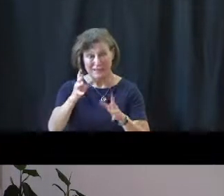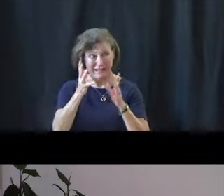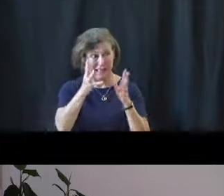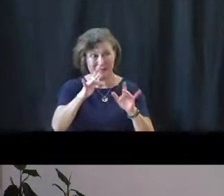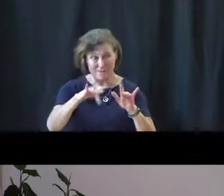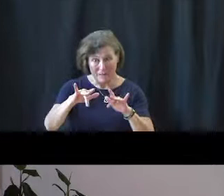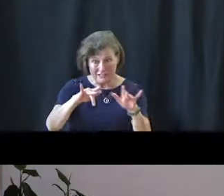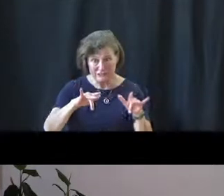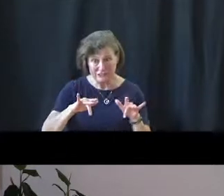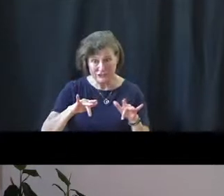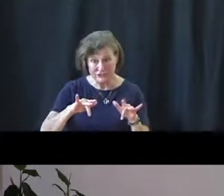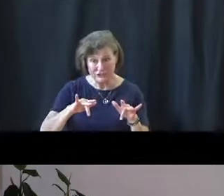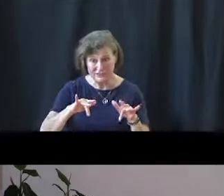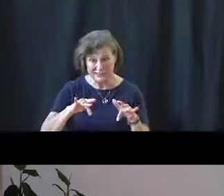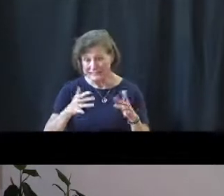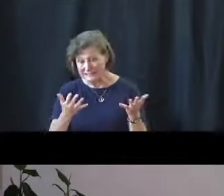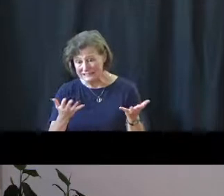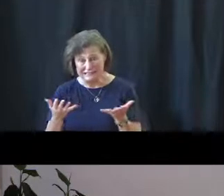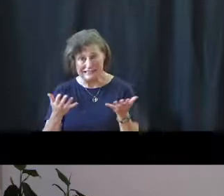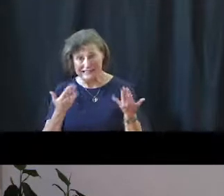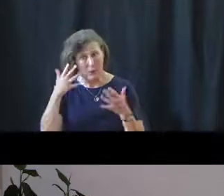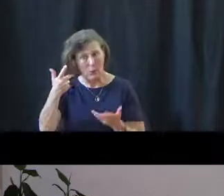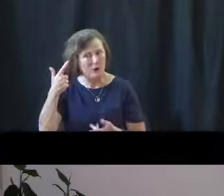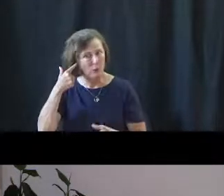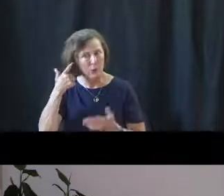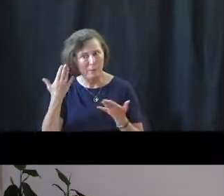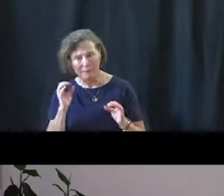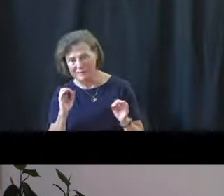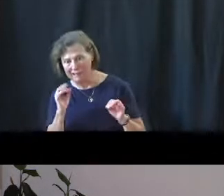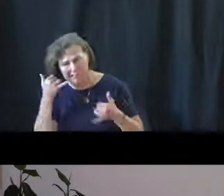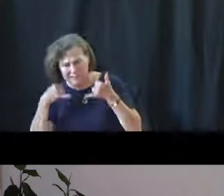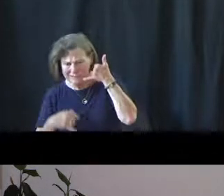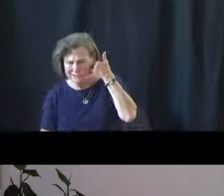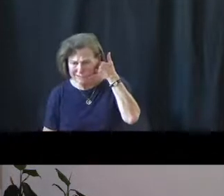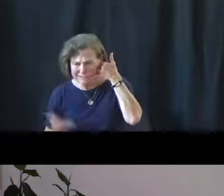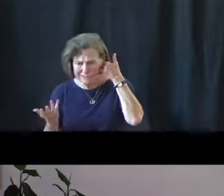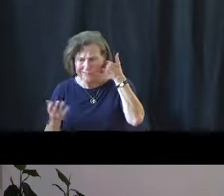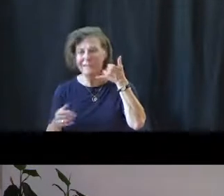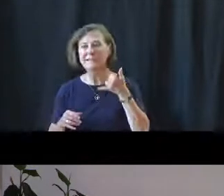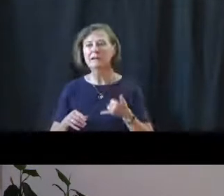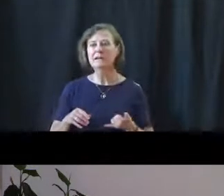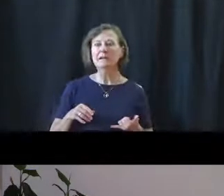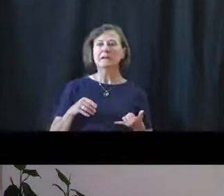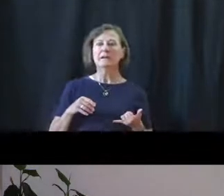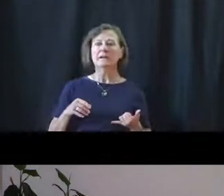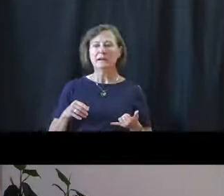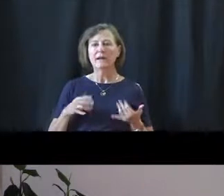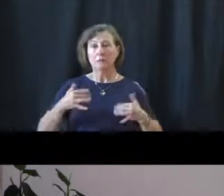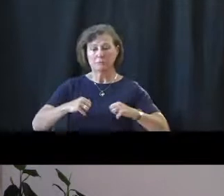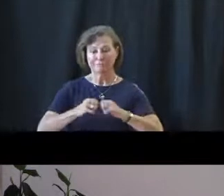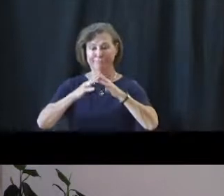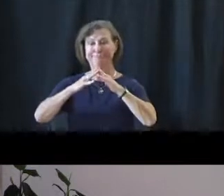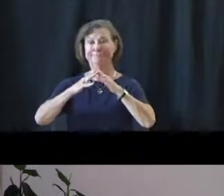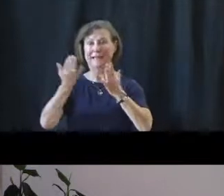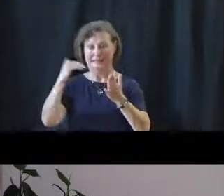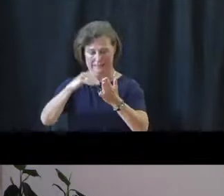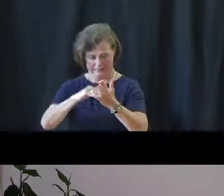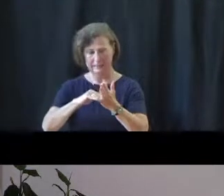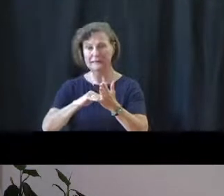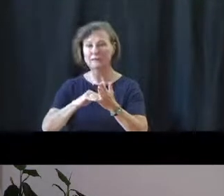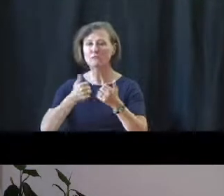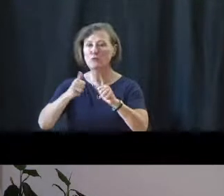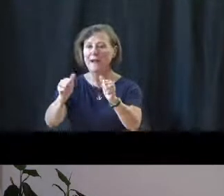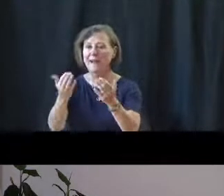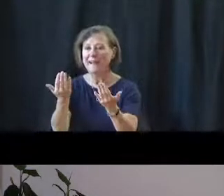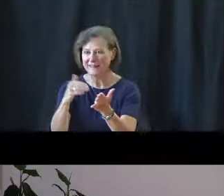message and I don't know what you heard, maybe nothing, but it's been resurrected, and try